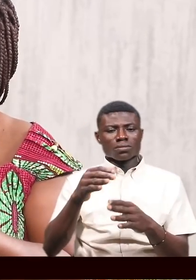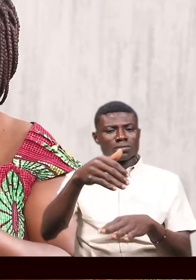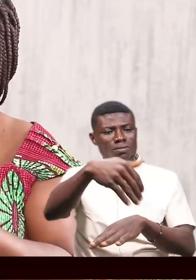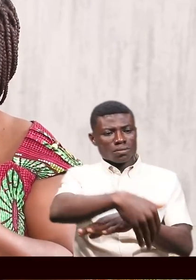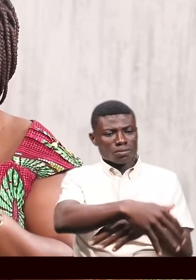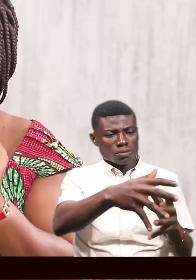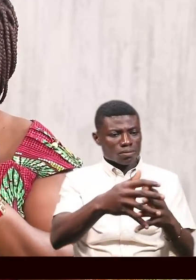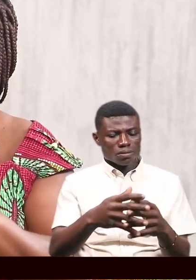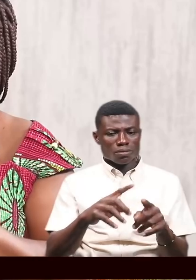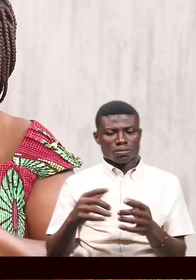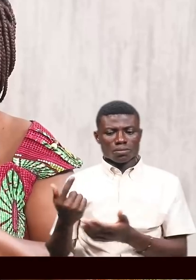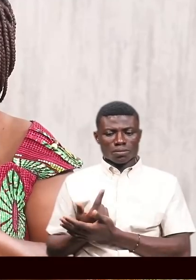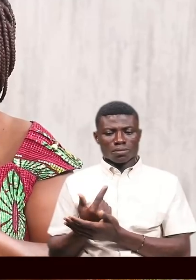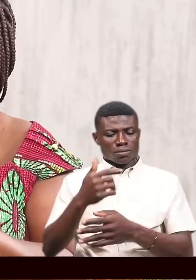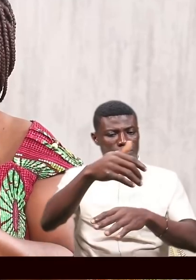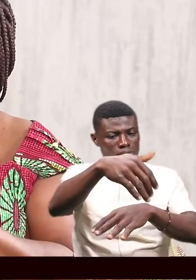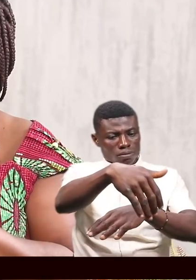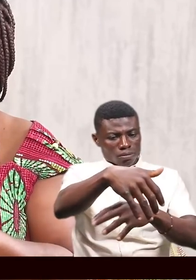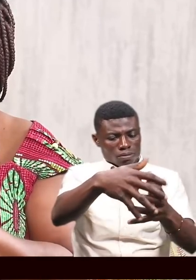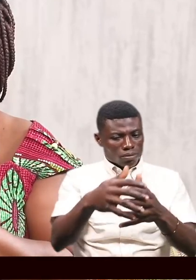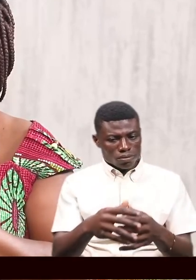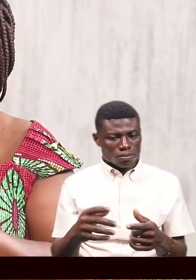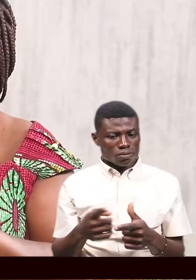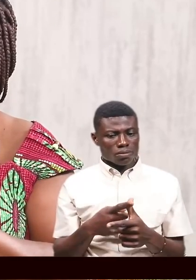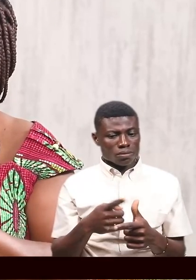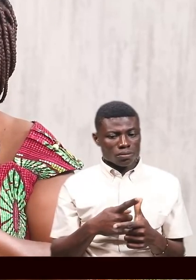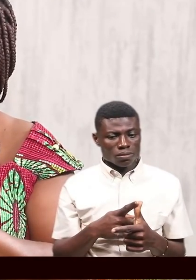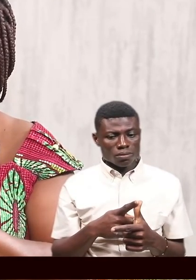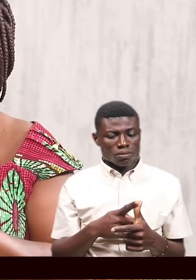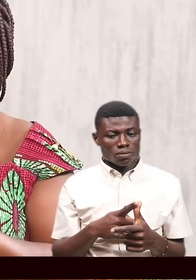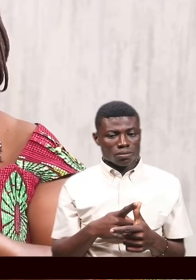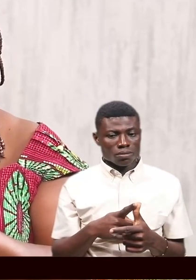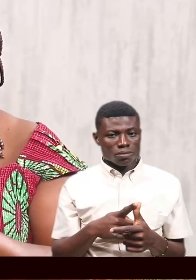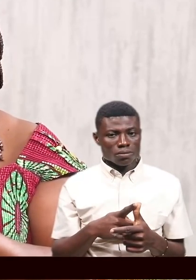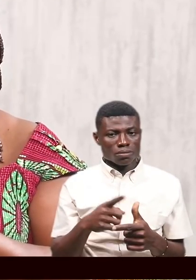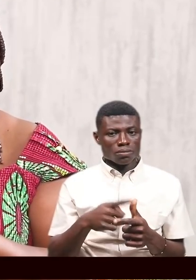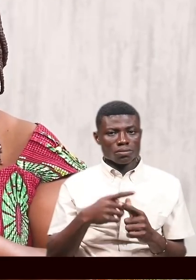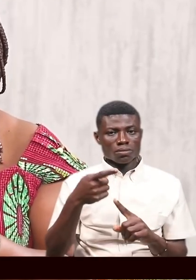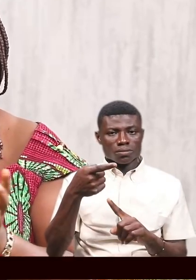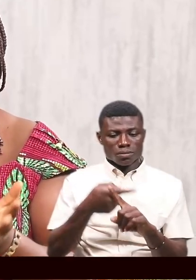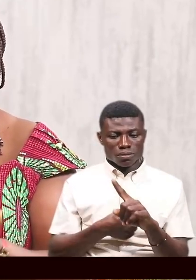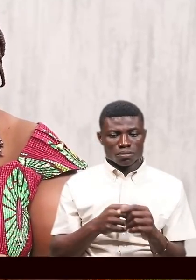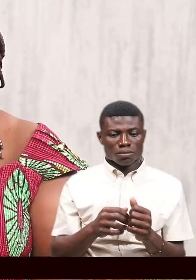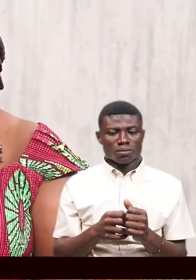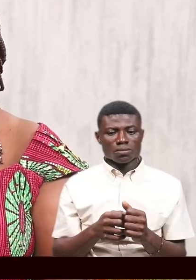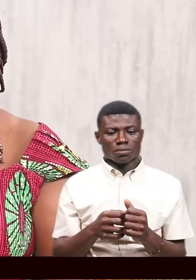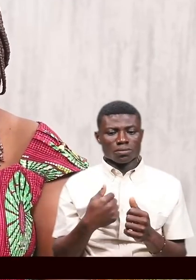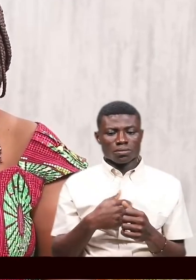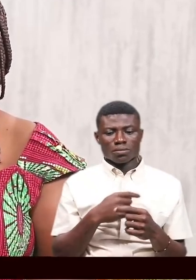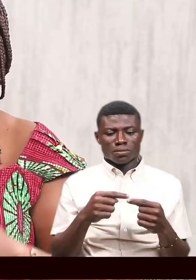think say the first okoye the first month no krana ayaka